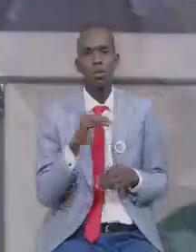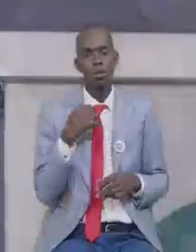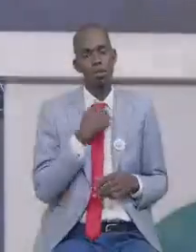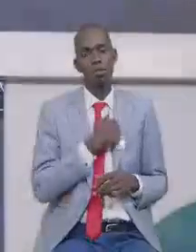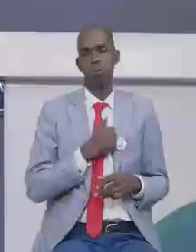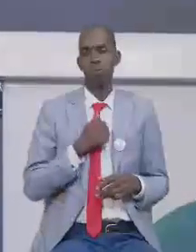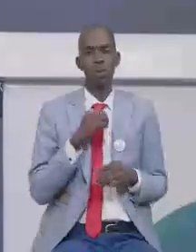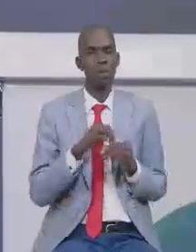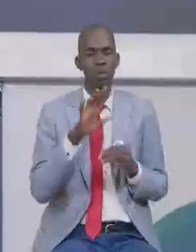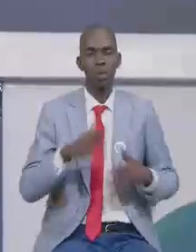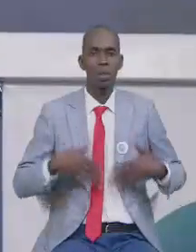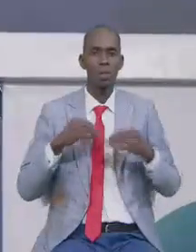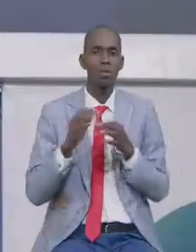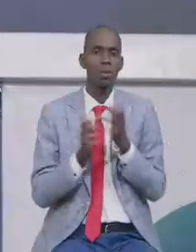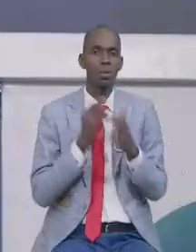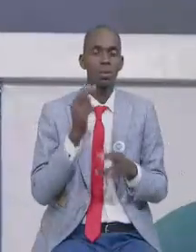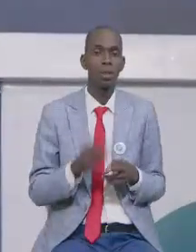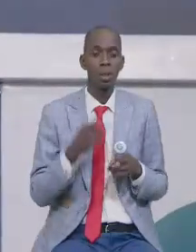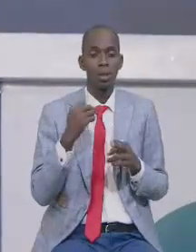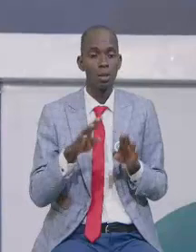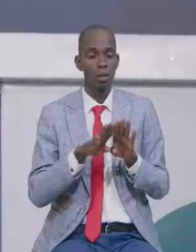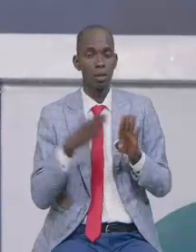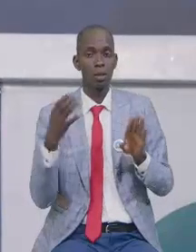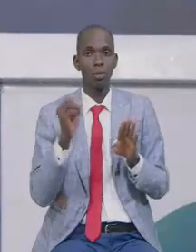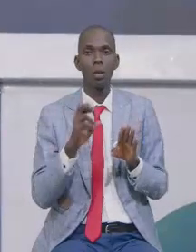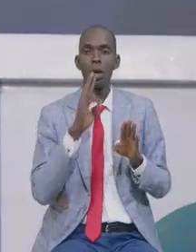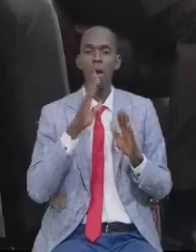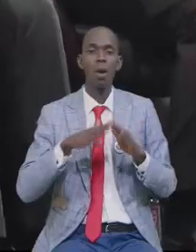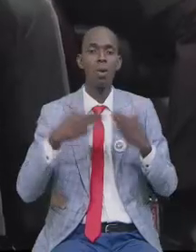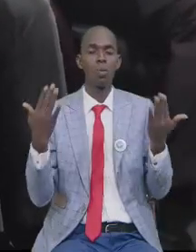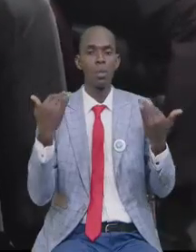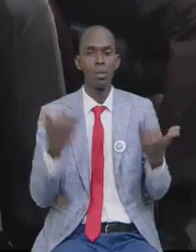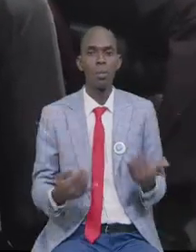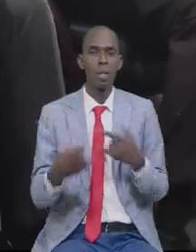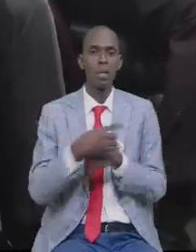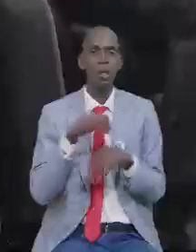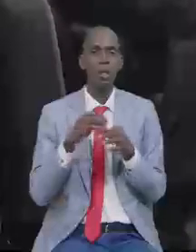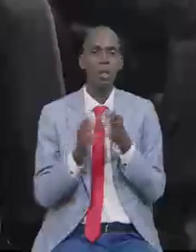life. The doors are open today.